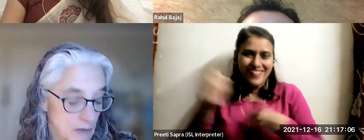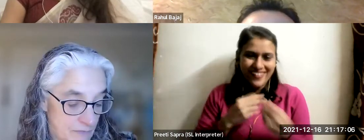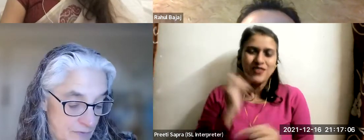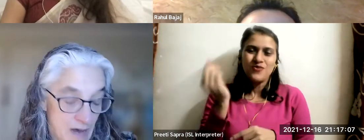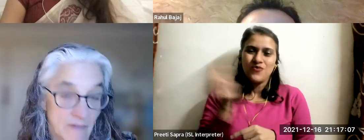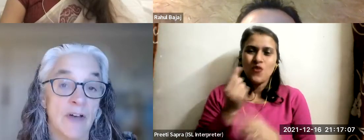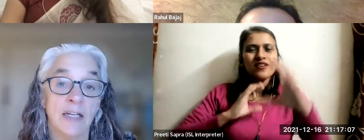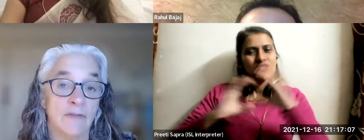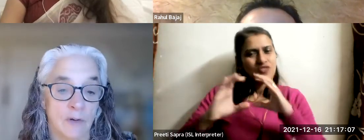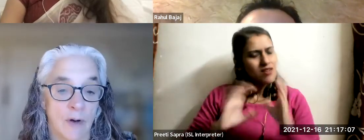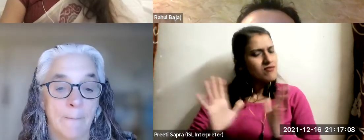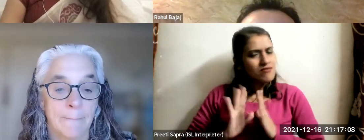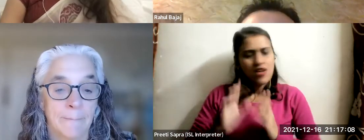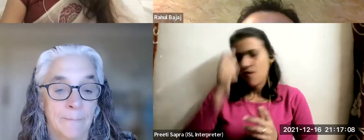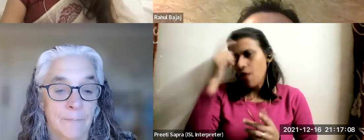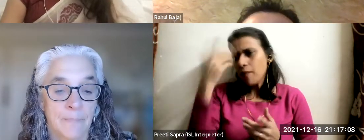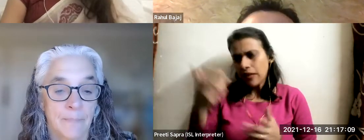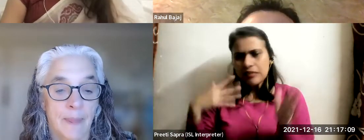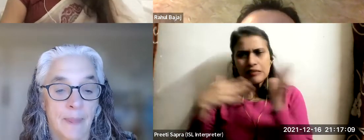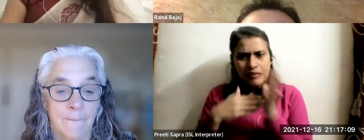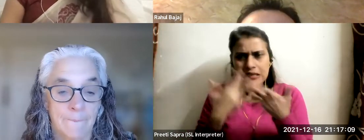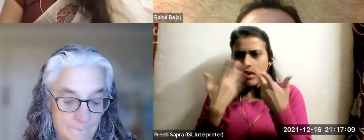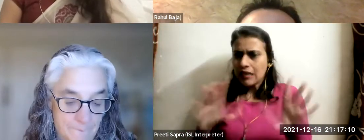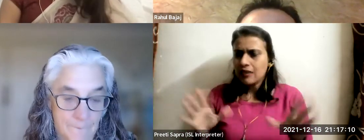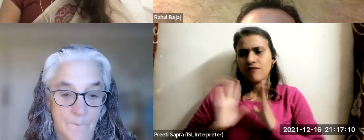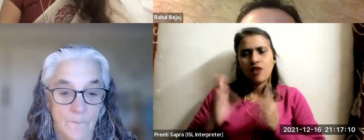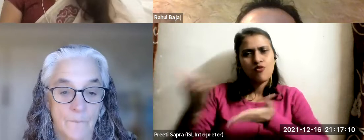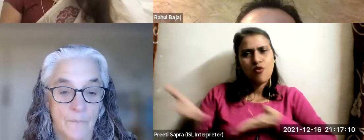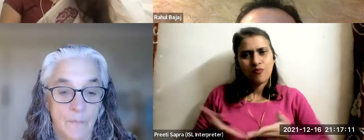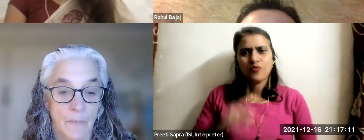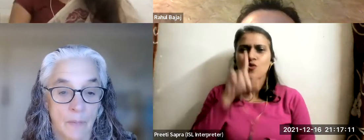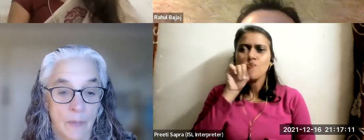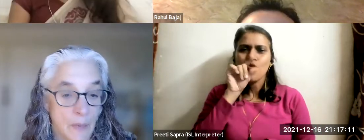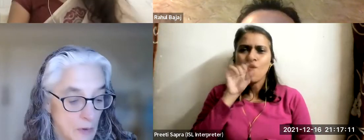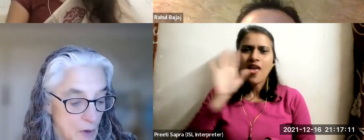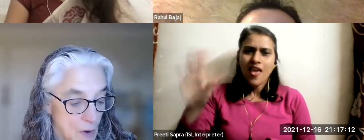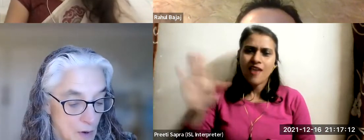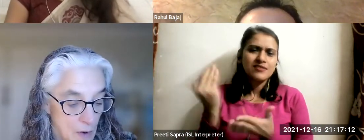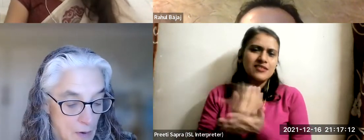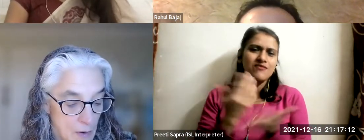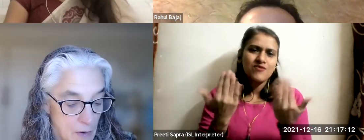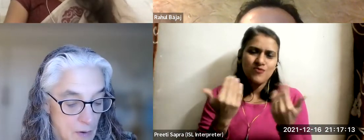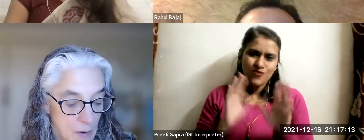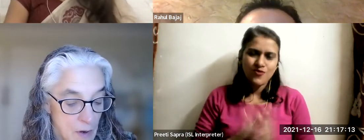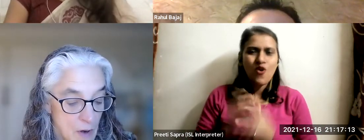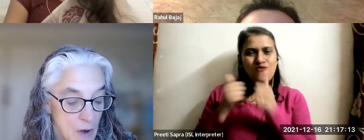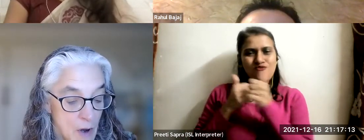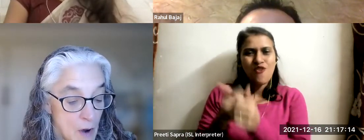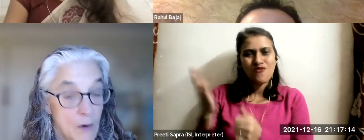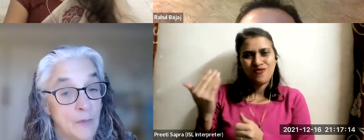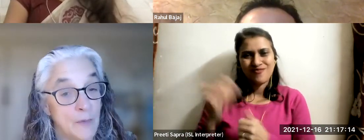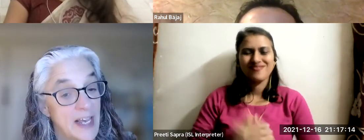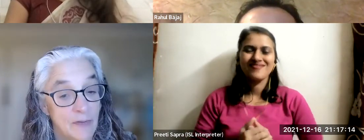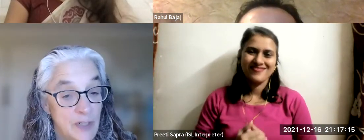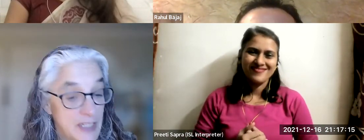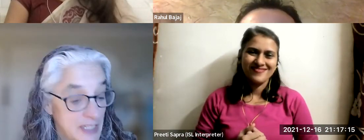reach out if you have any follow-up. Lainey, give them your Twitter handle also. I think it'd be great for people to follow you.